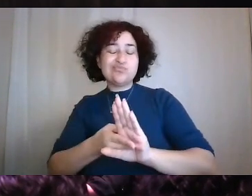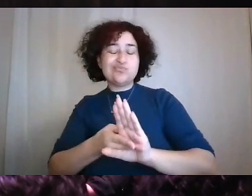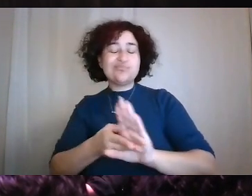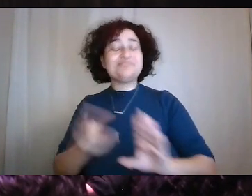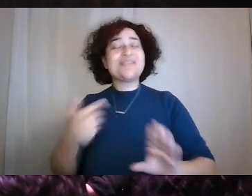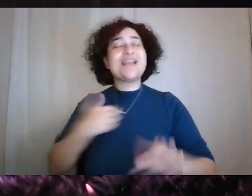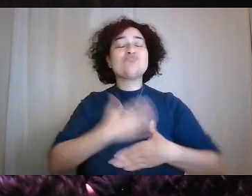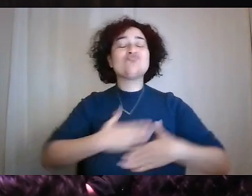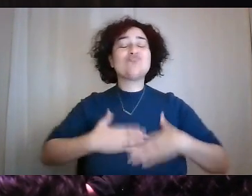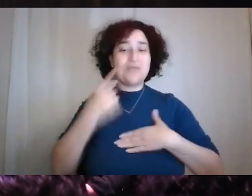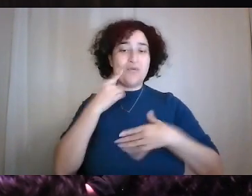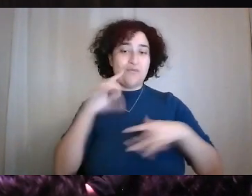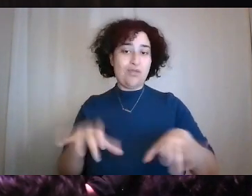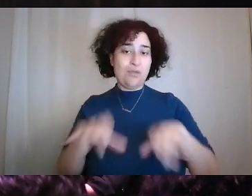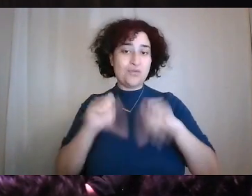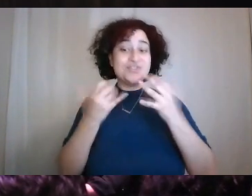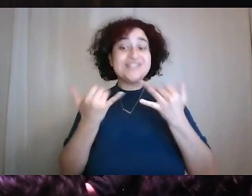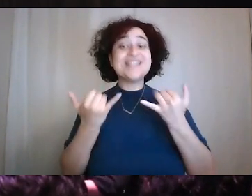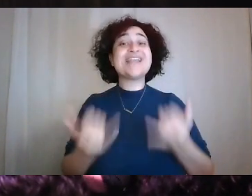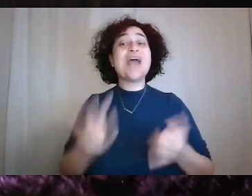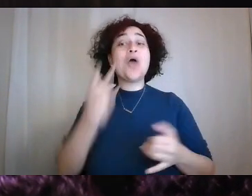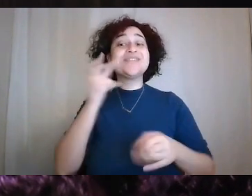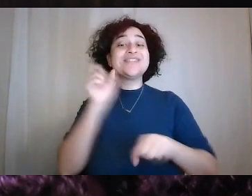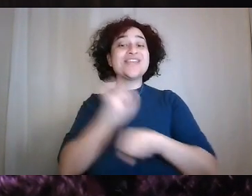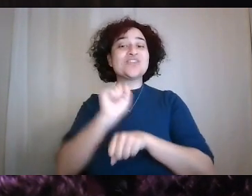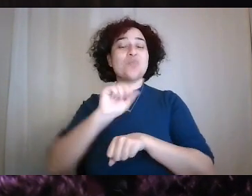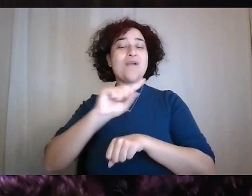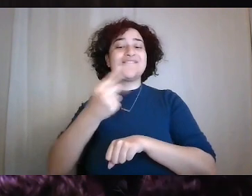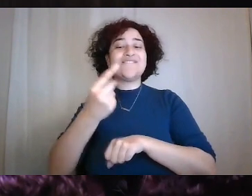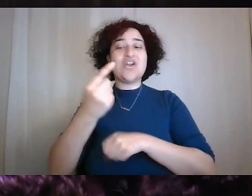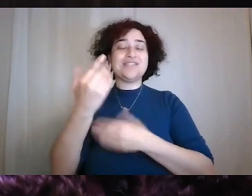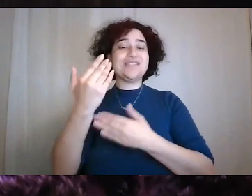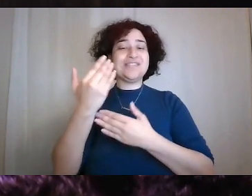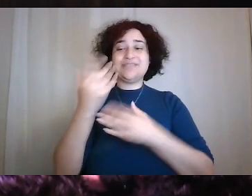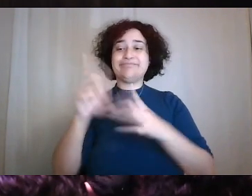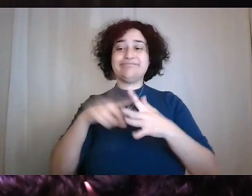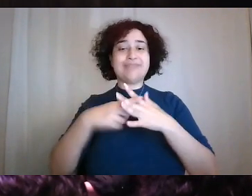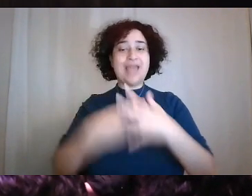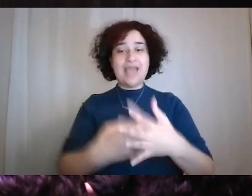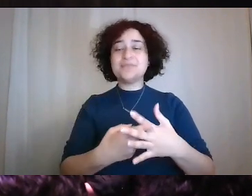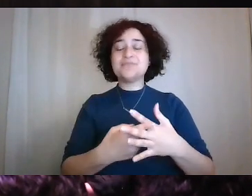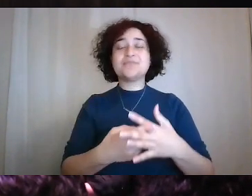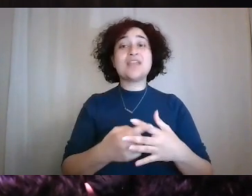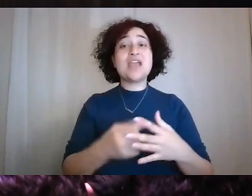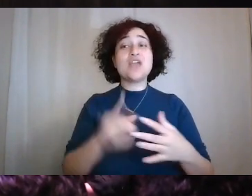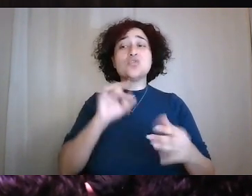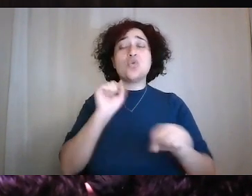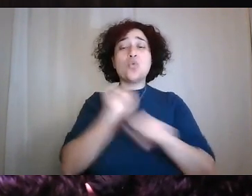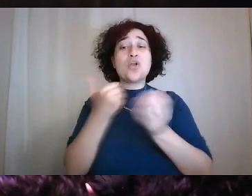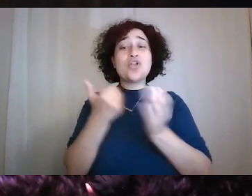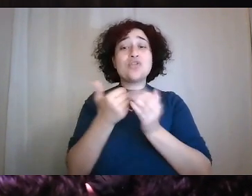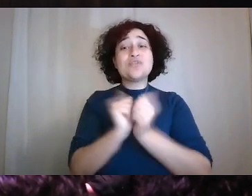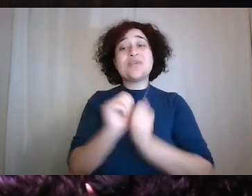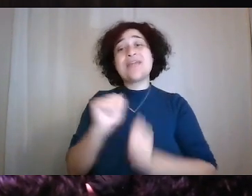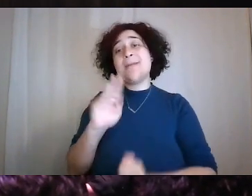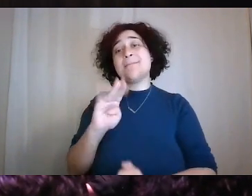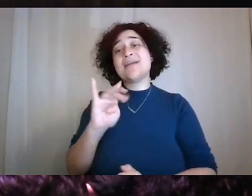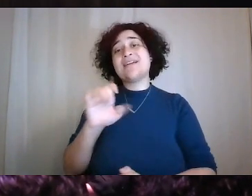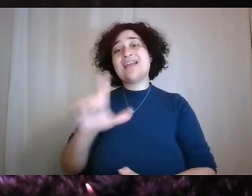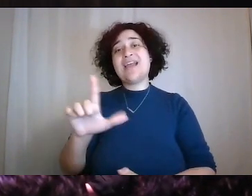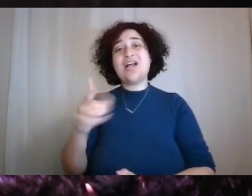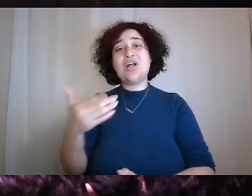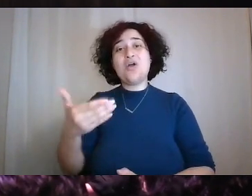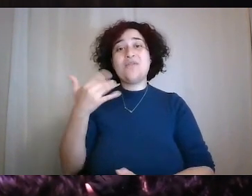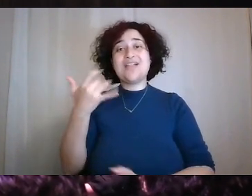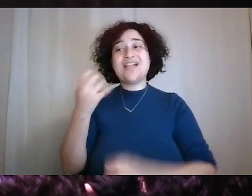to now get to see this work firsthand, and to have worked so closely with Abigail over the last year, but over the past few